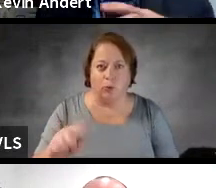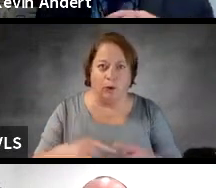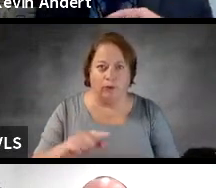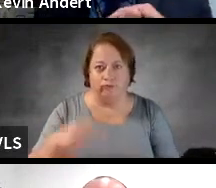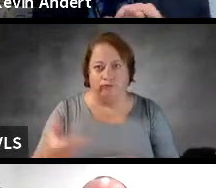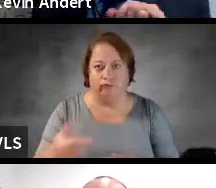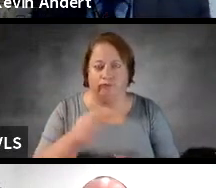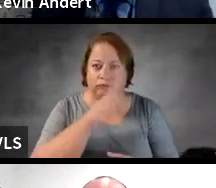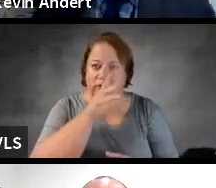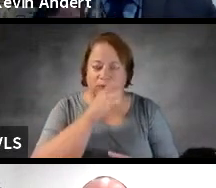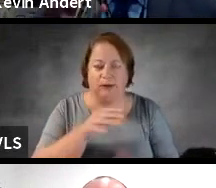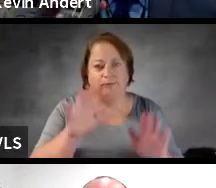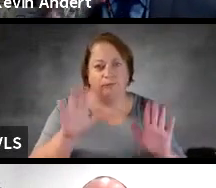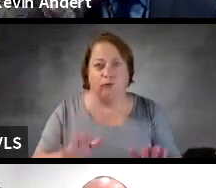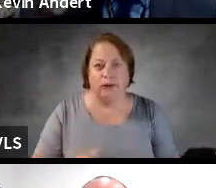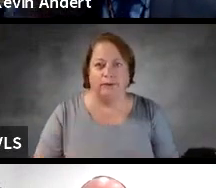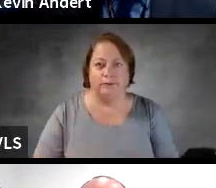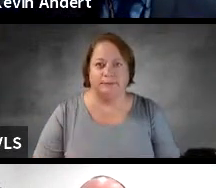terrific.